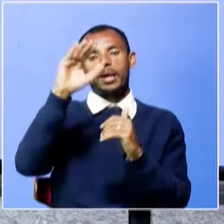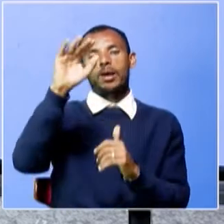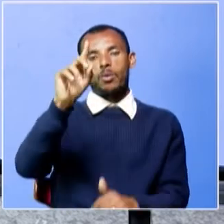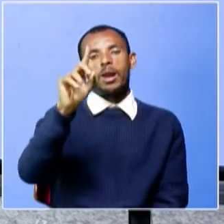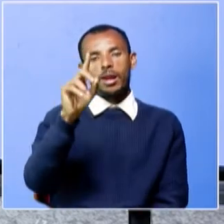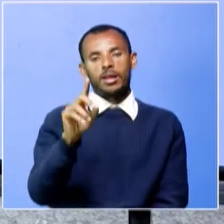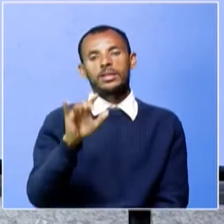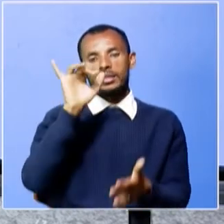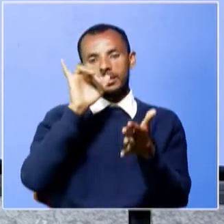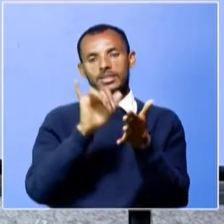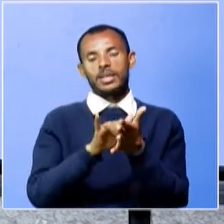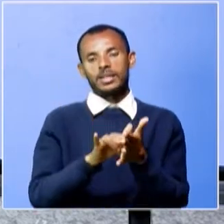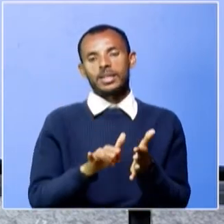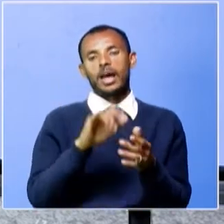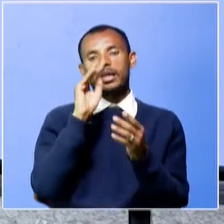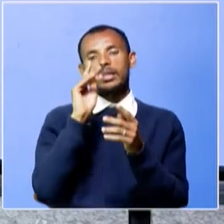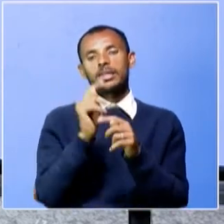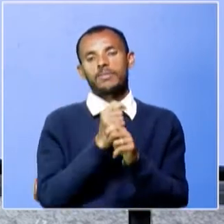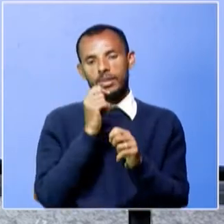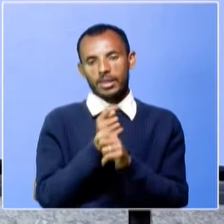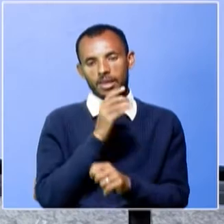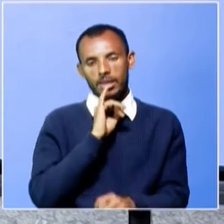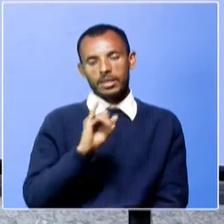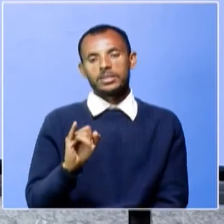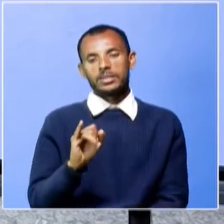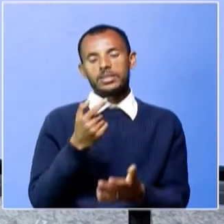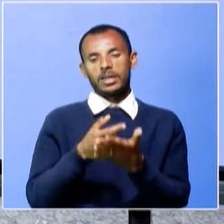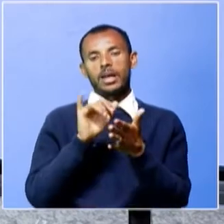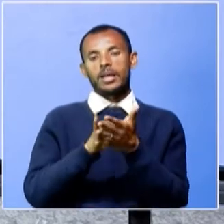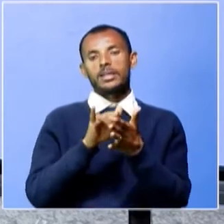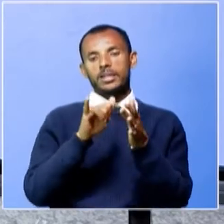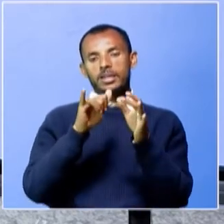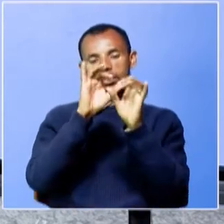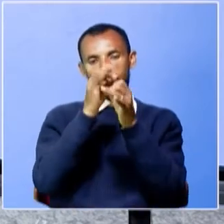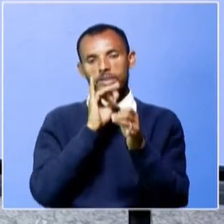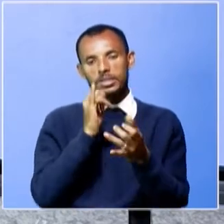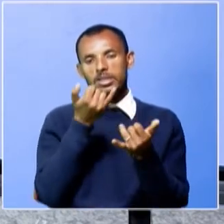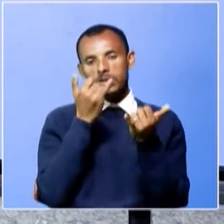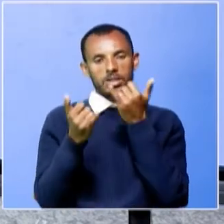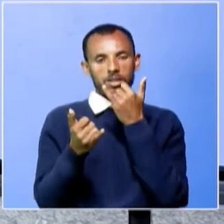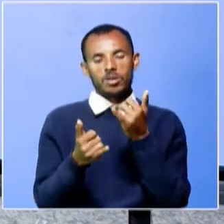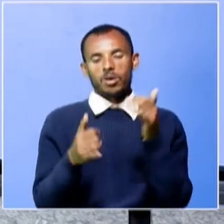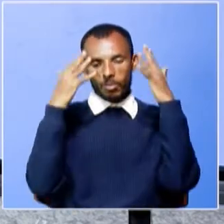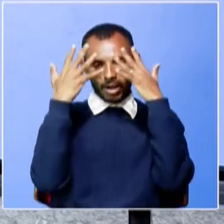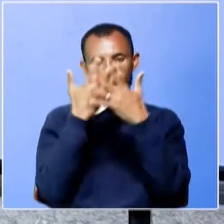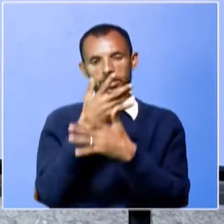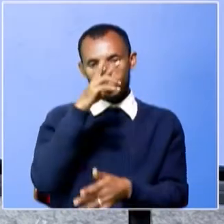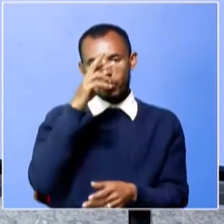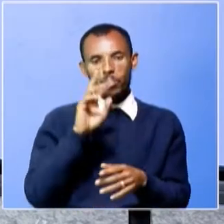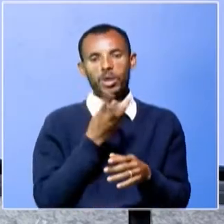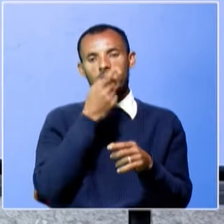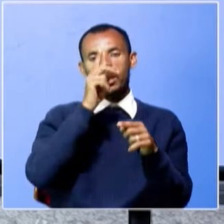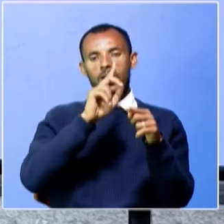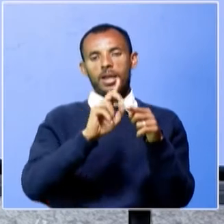1, that activity or that experiment is wrong or biased. We cannot